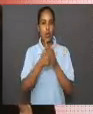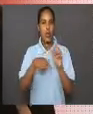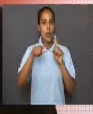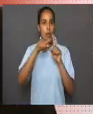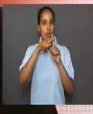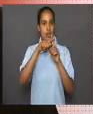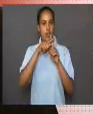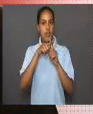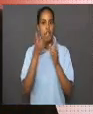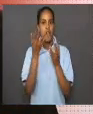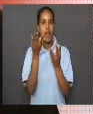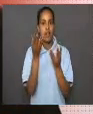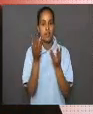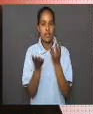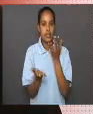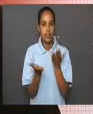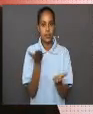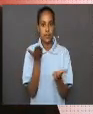positive valency.